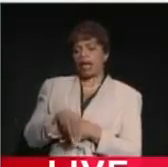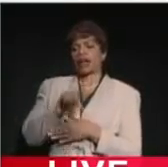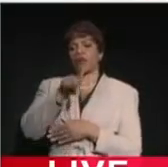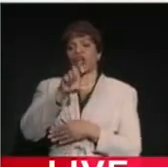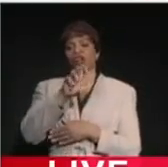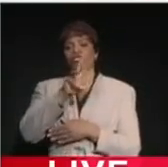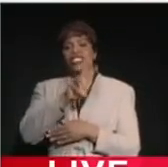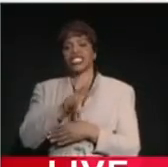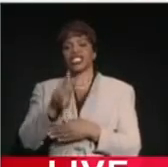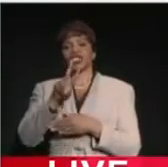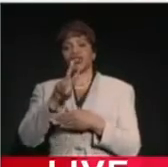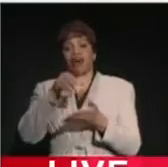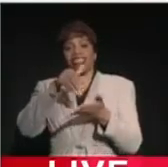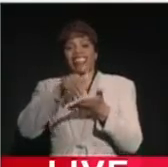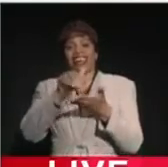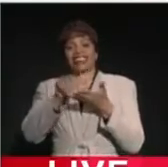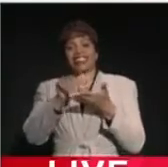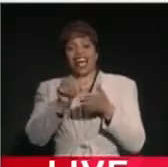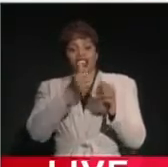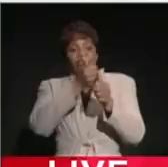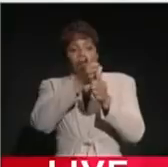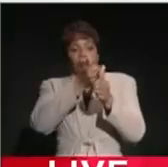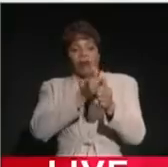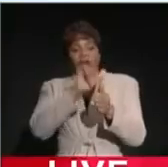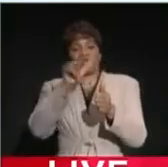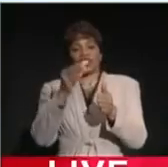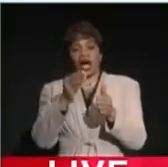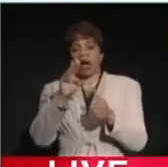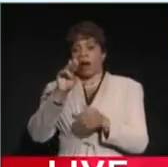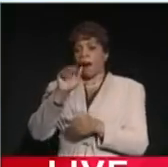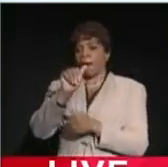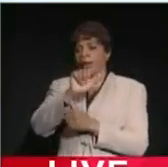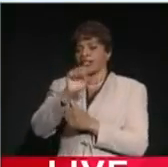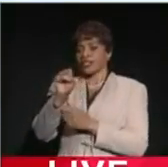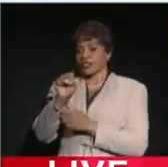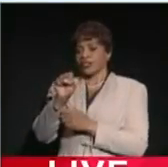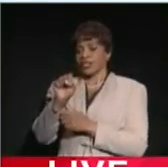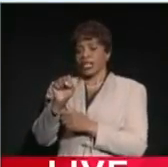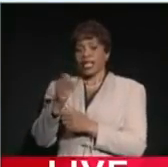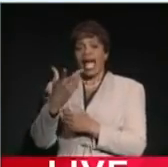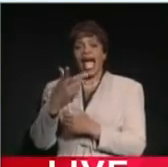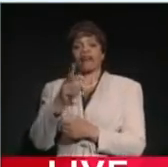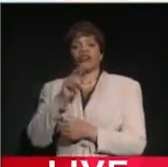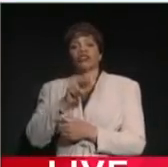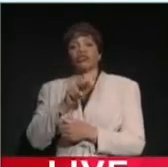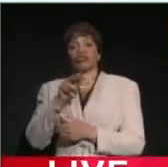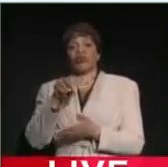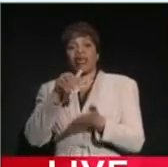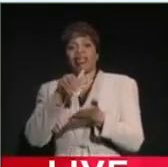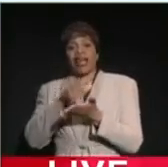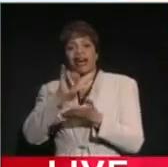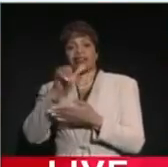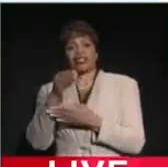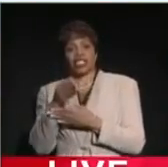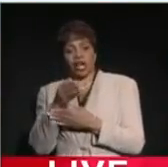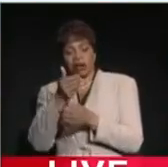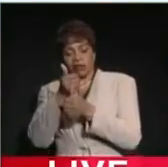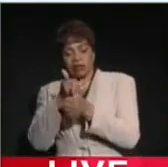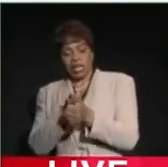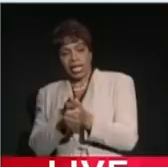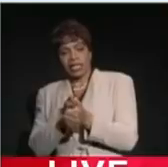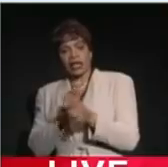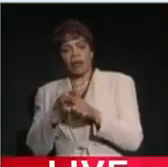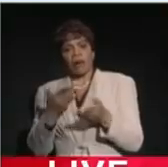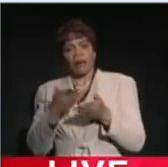$162,000 per job right now. Massachusetts, where I know we have some friends, $22,000 a job. There's a reason for that. They've made the investments that we've